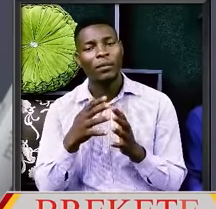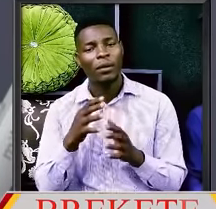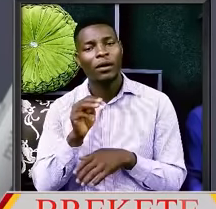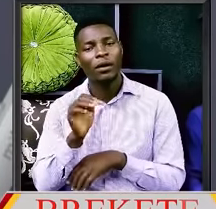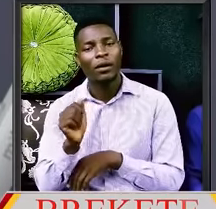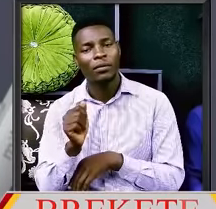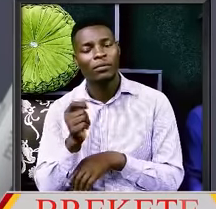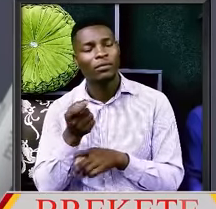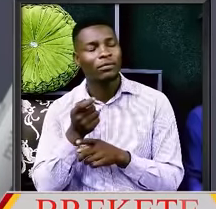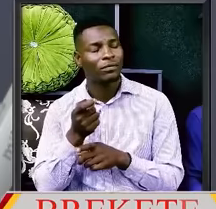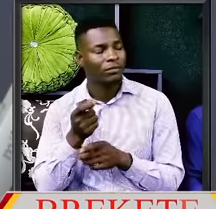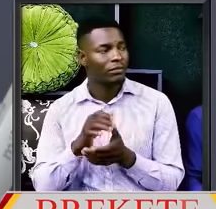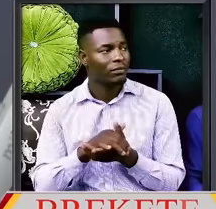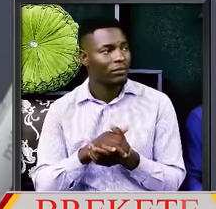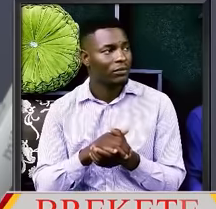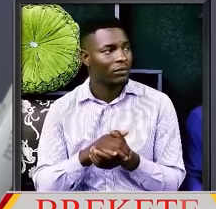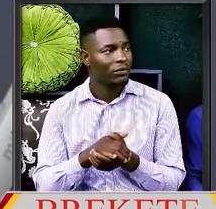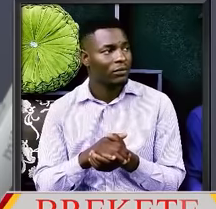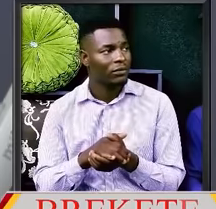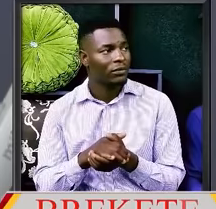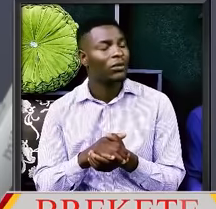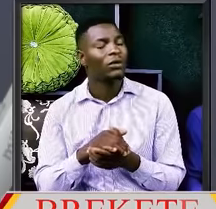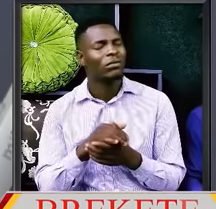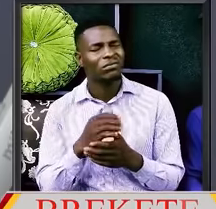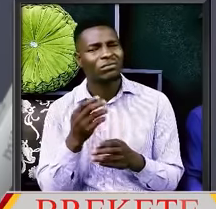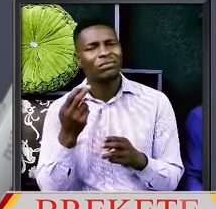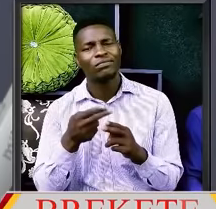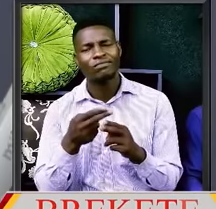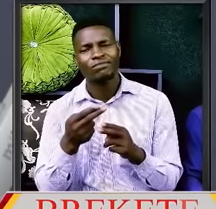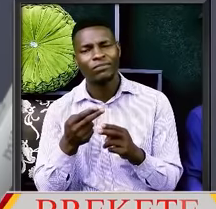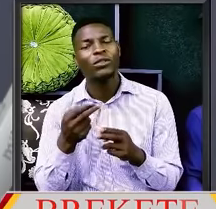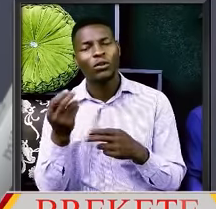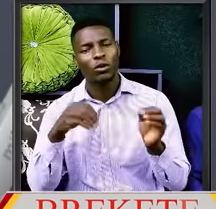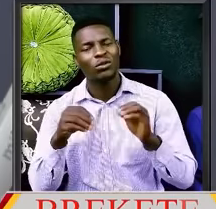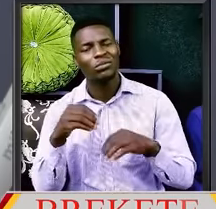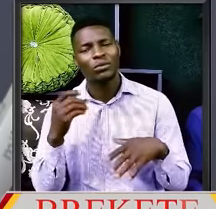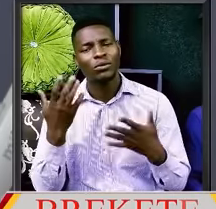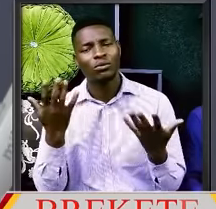From Indianapolis. Mm. Okay. We team be a contributor, ma?